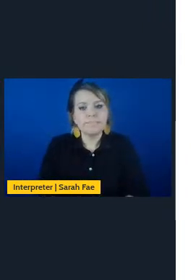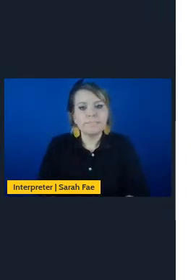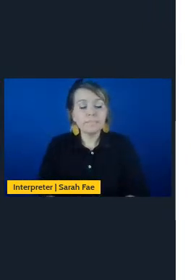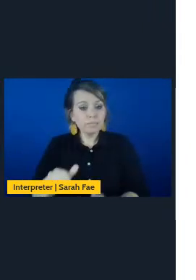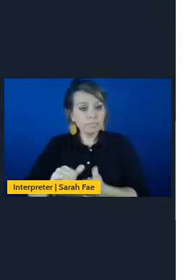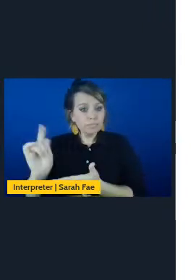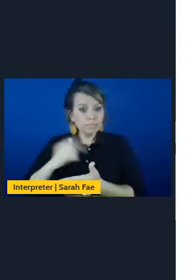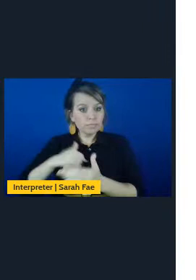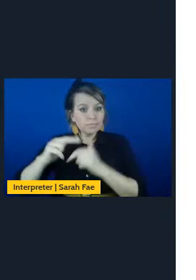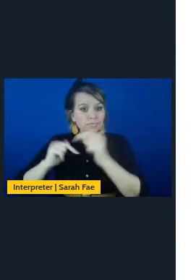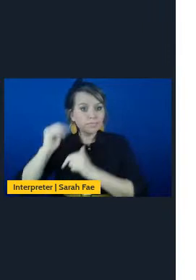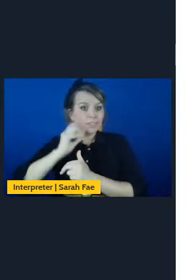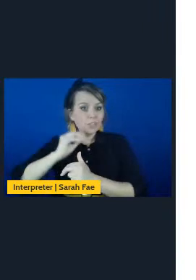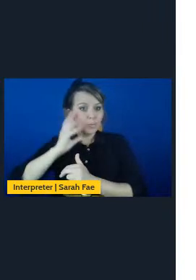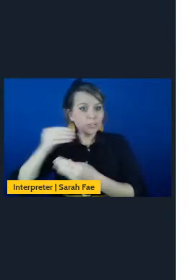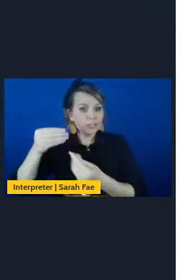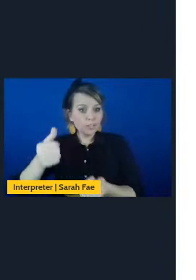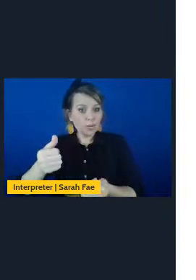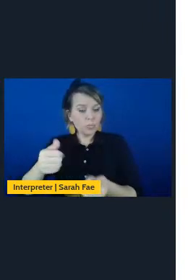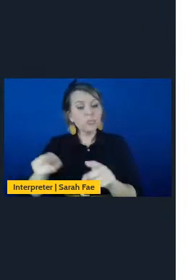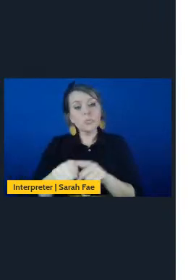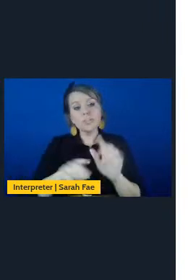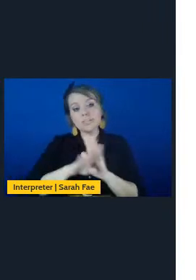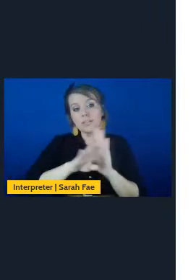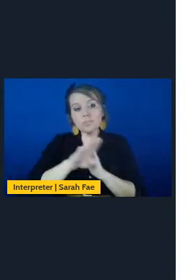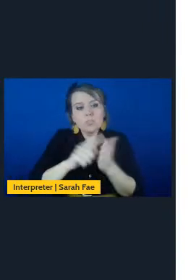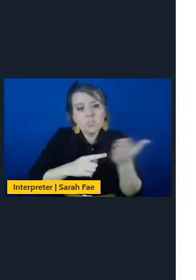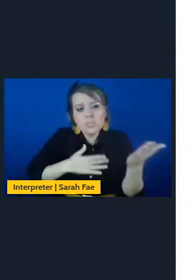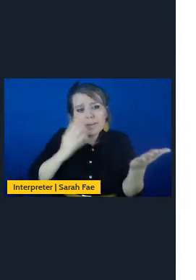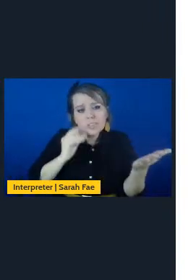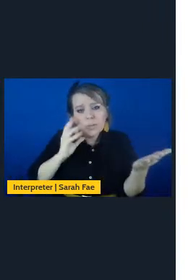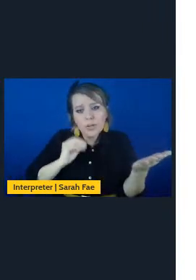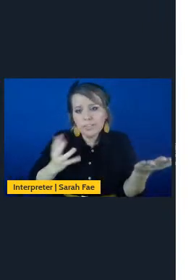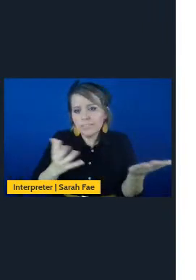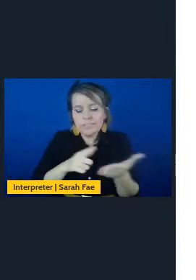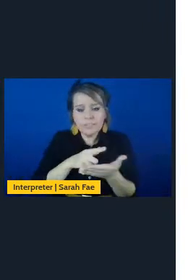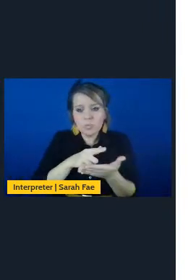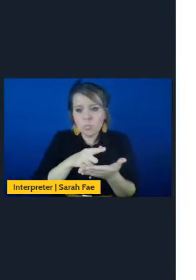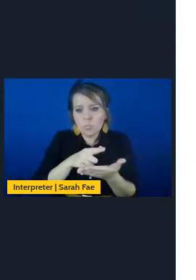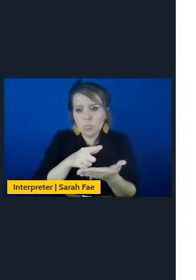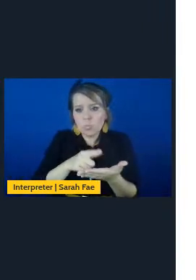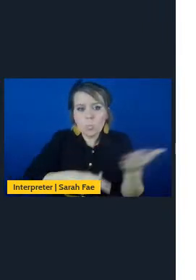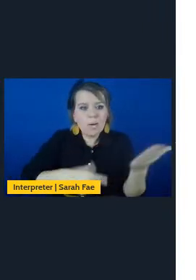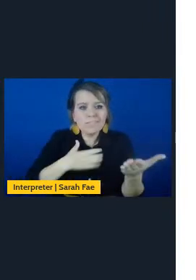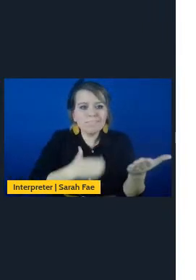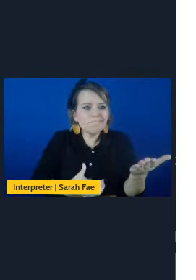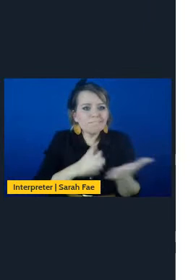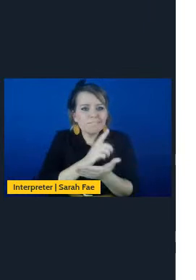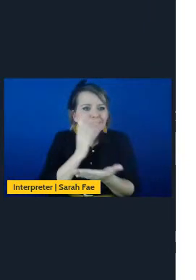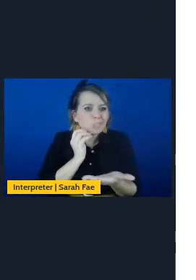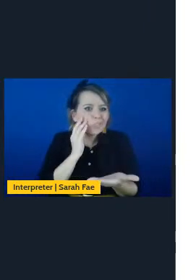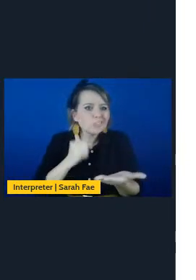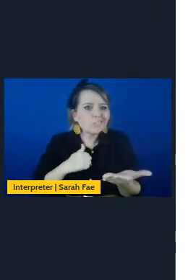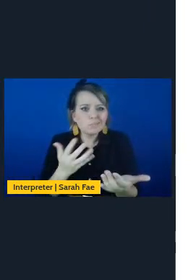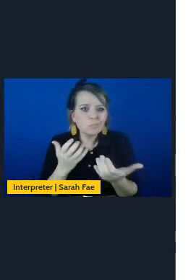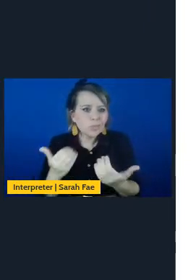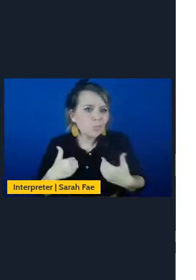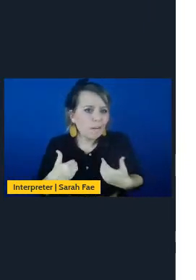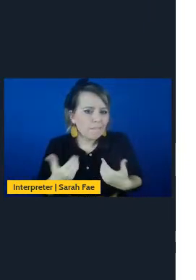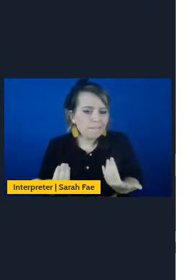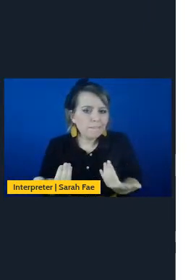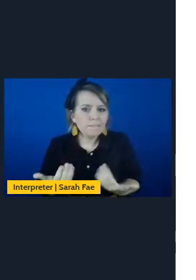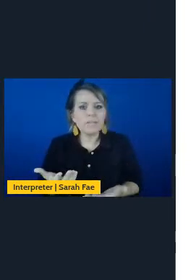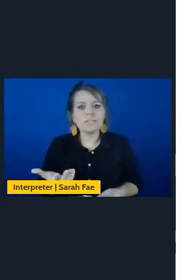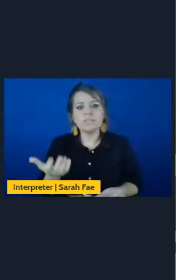flow. So as a developer, what is my experience? What's the desired experience I want to have? So I'll probably go to AWS